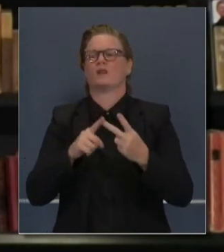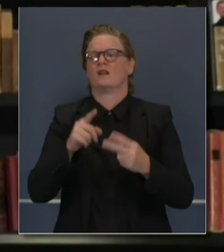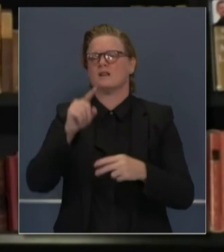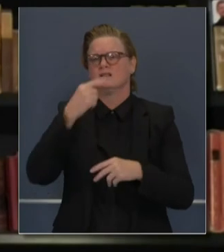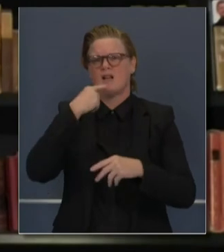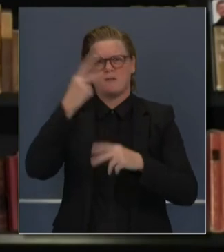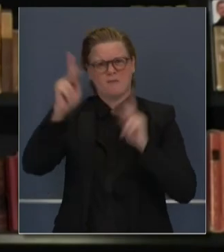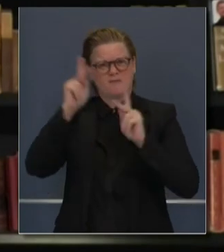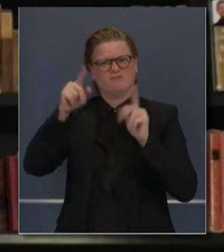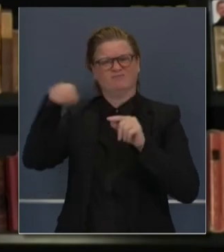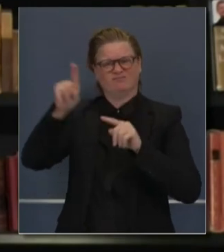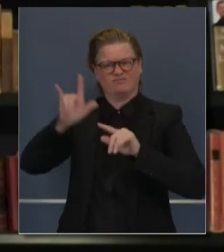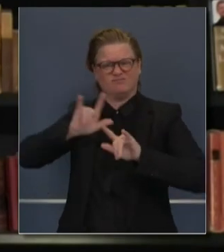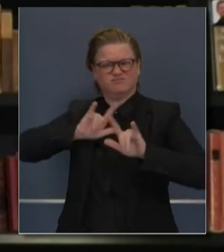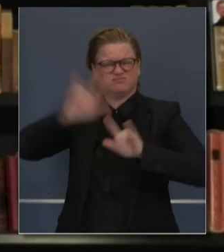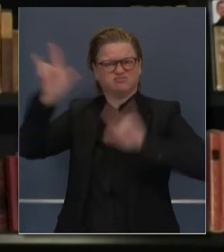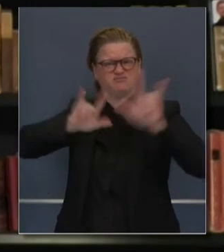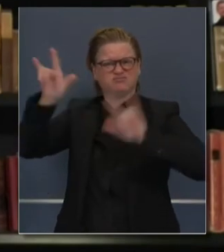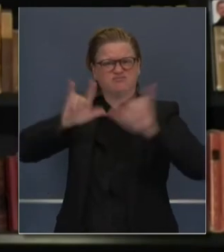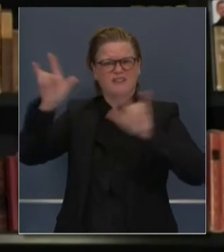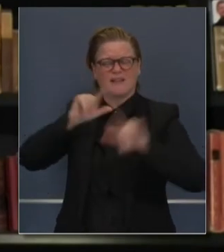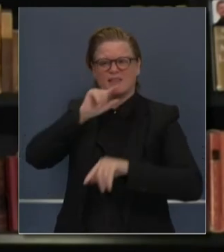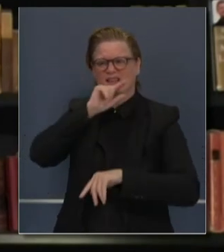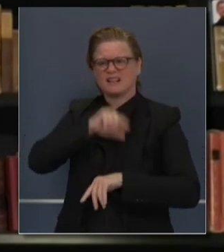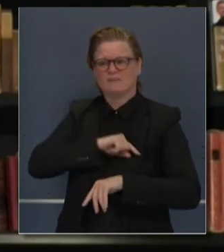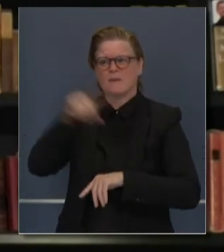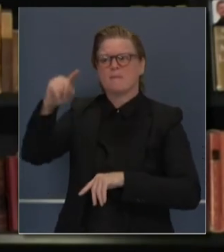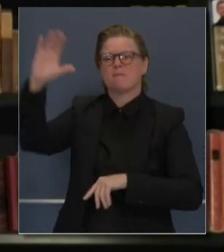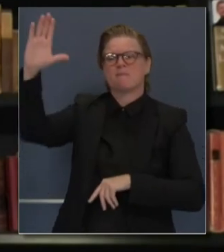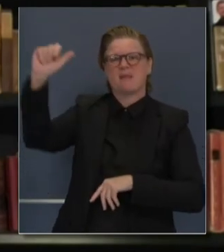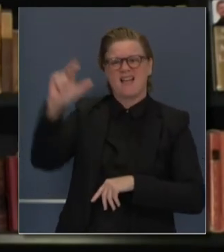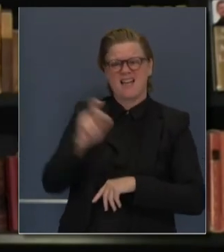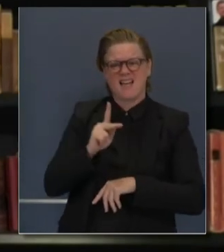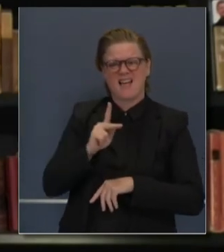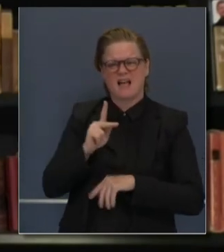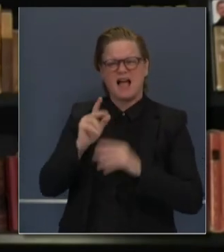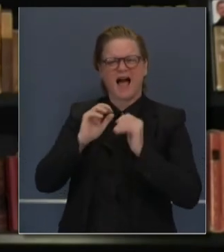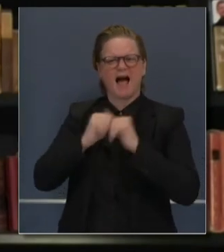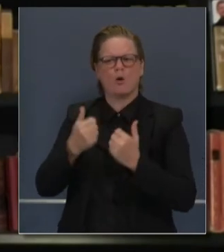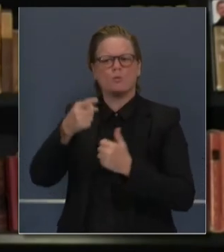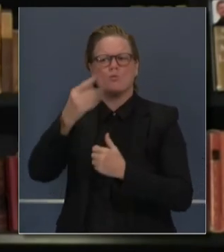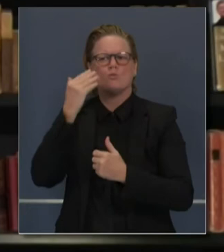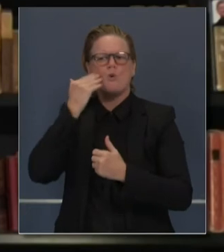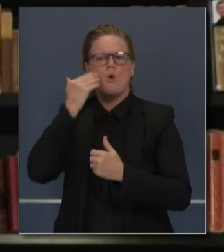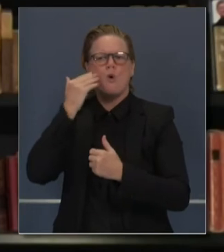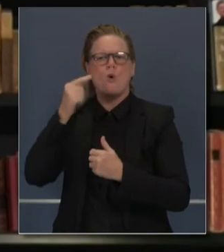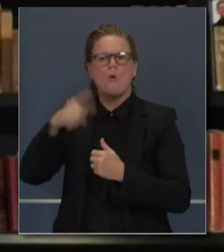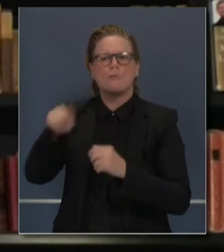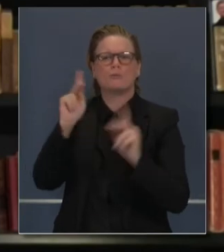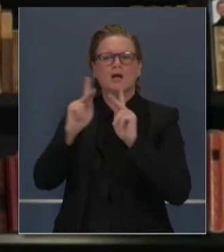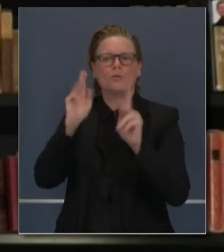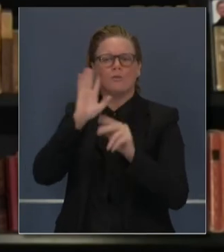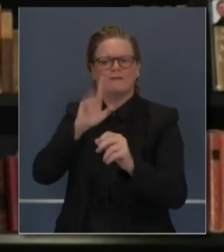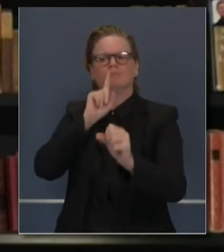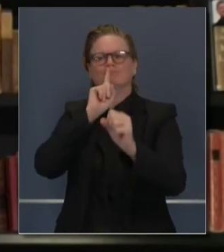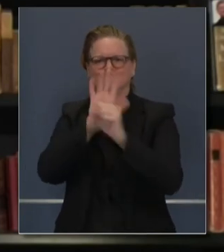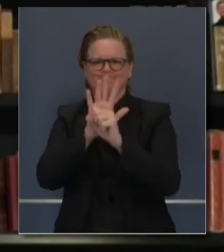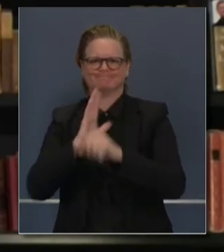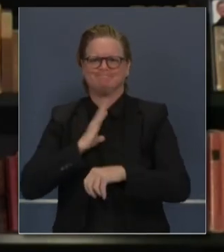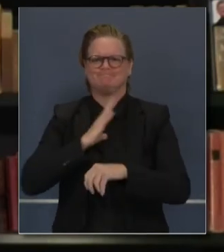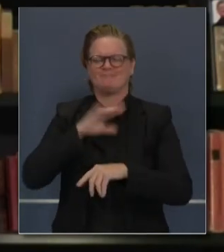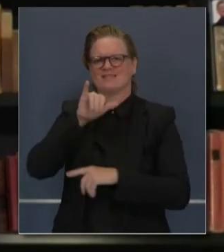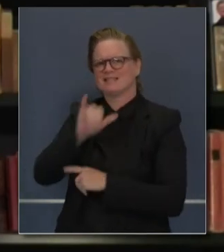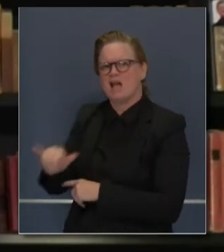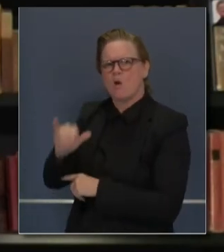Thanksgiving holiday. How can we be sure that people are taking it upon themselves to self-quarantine? Is this on the honor system, or is there some